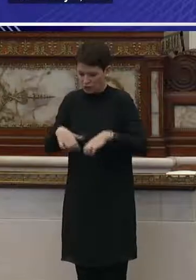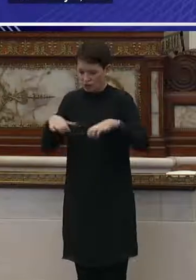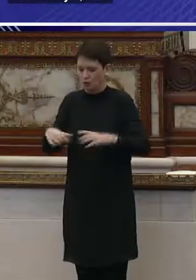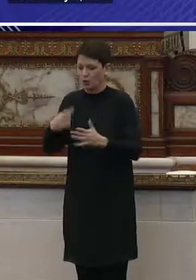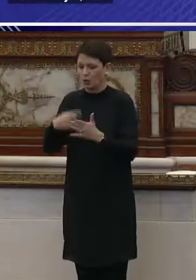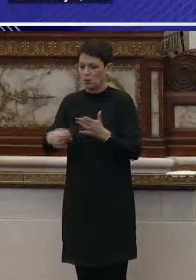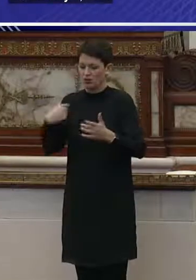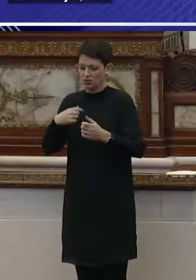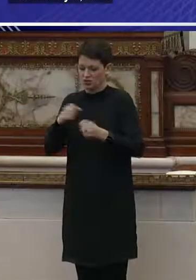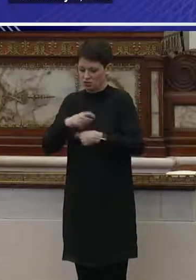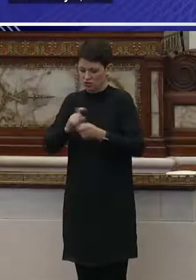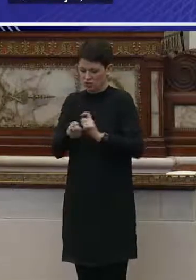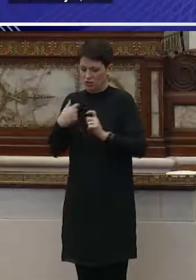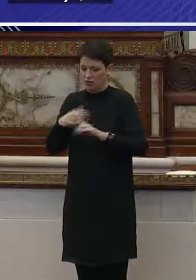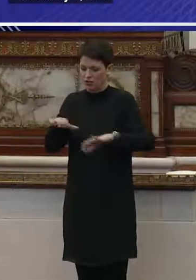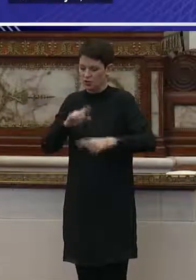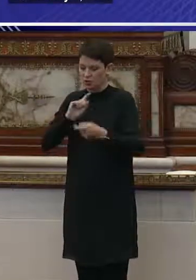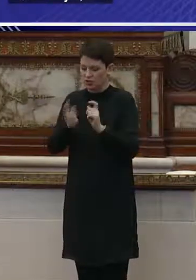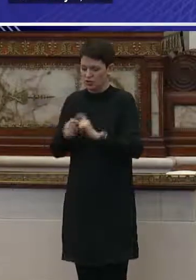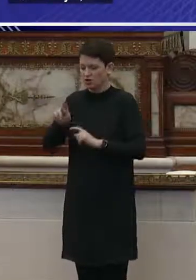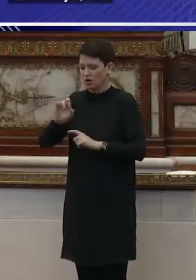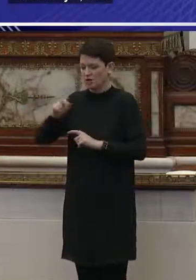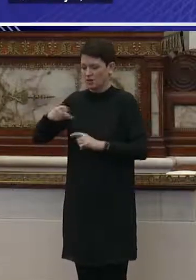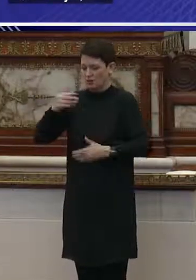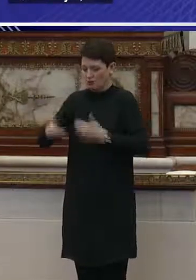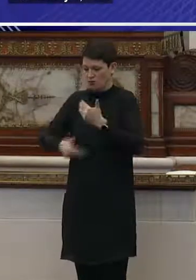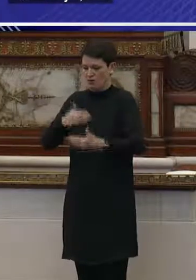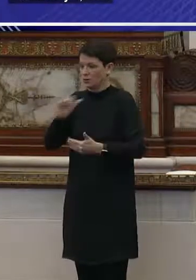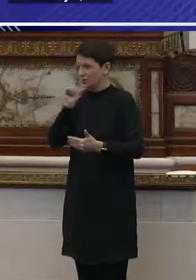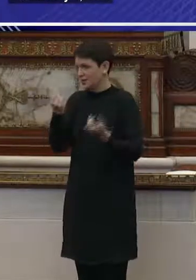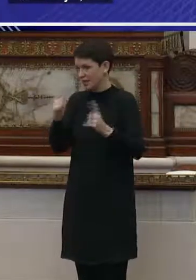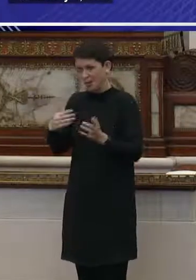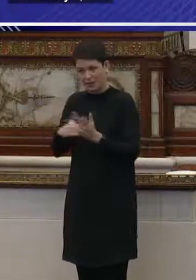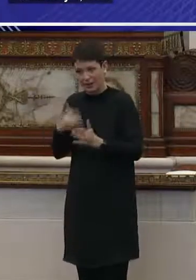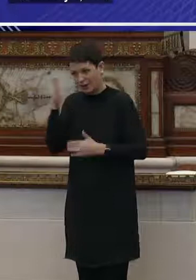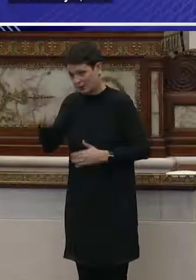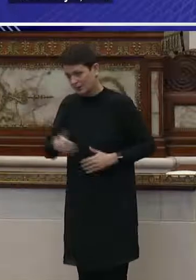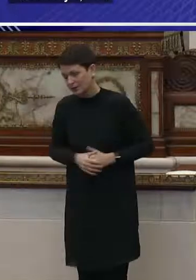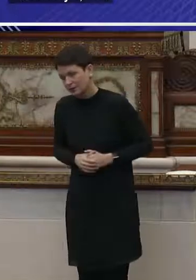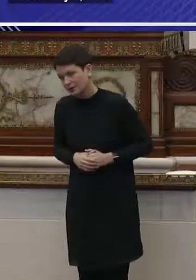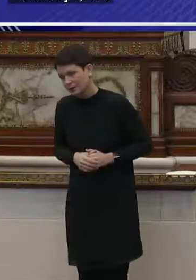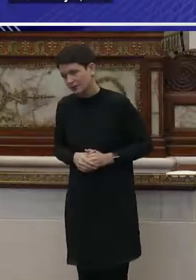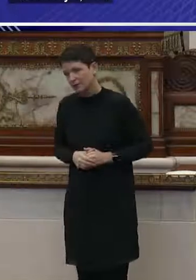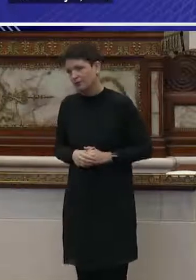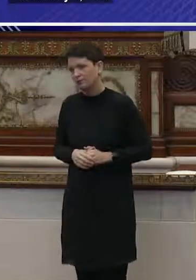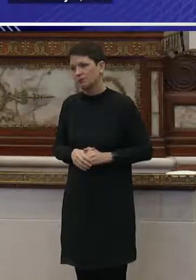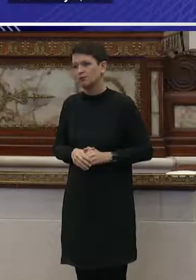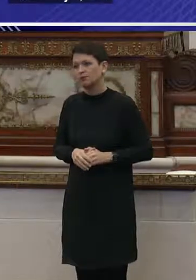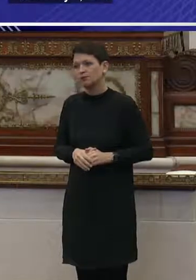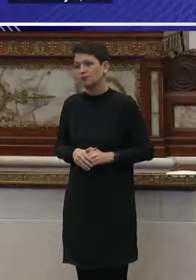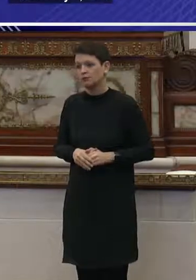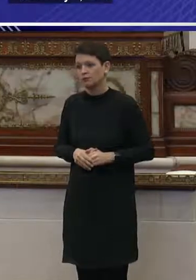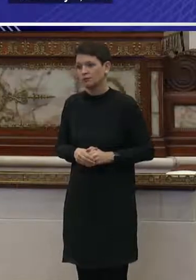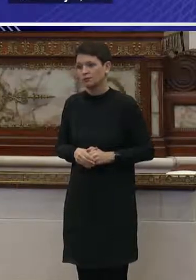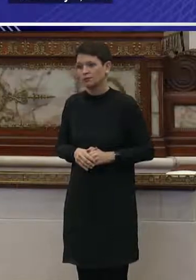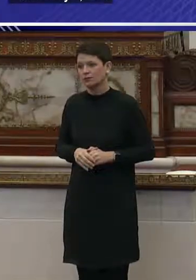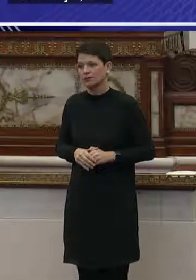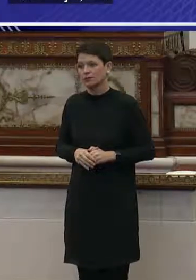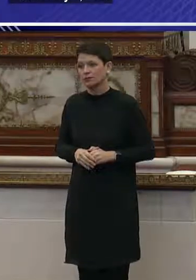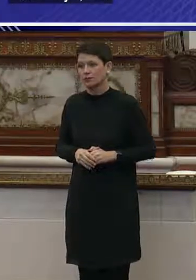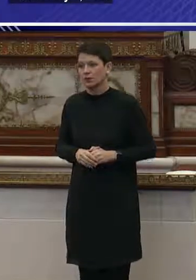are we doing to correct the RFP process so this does not happen again? So again, we